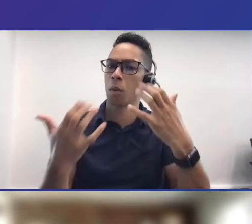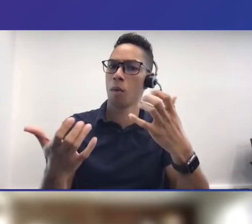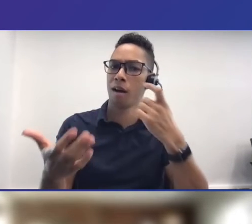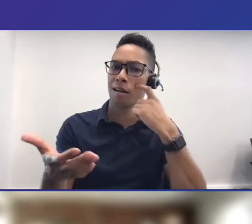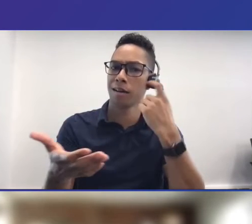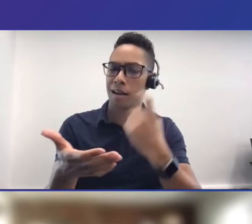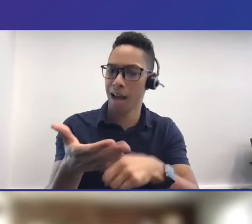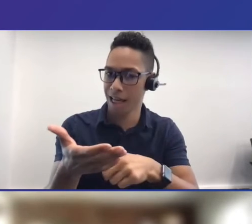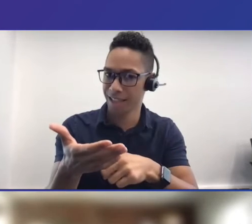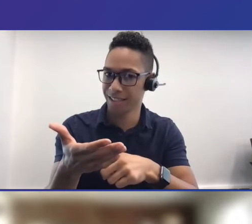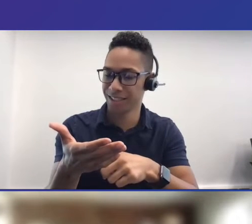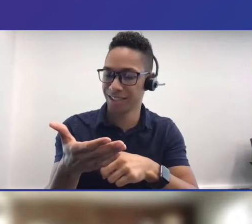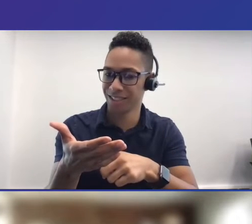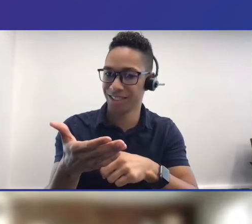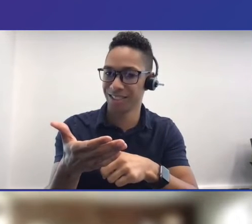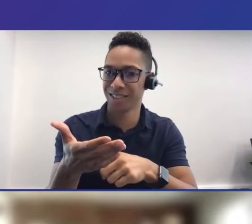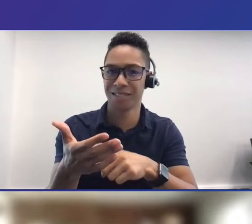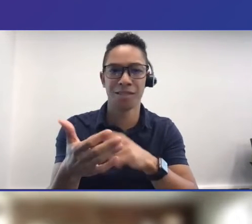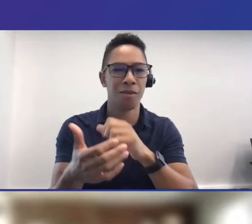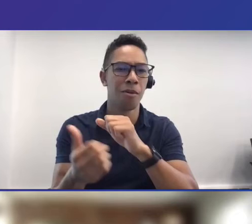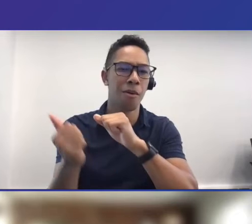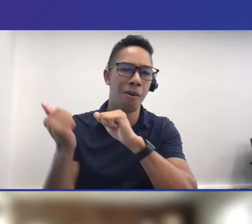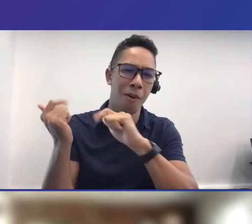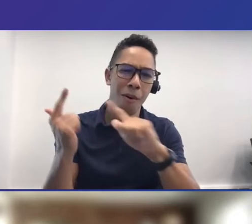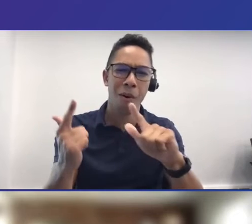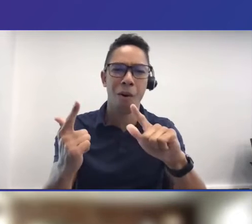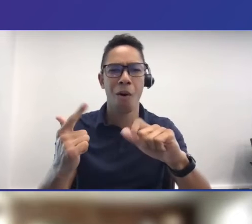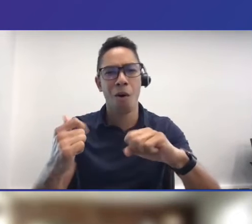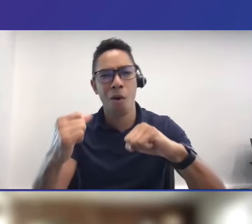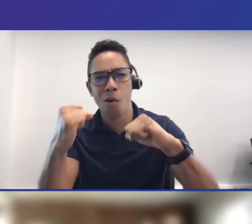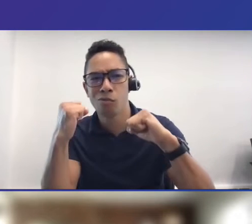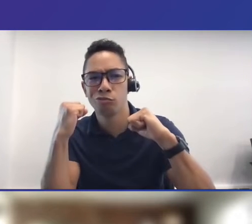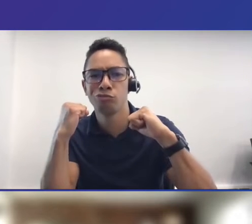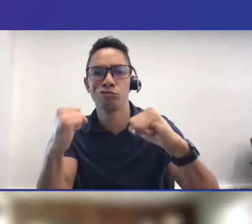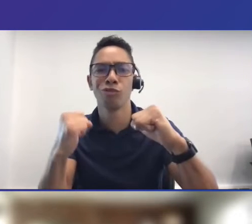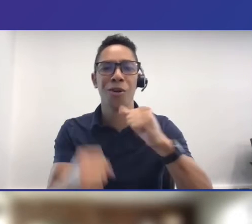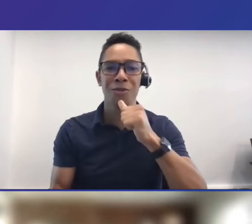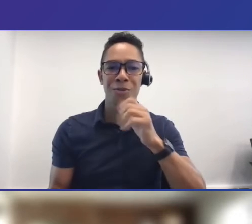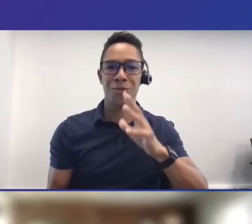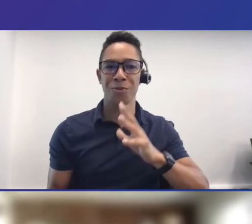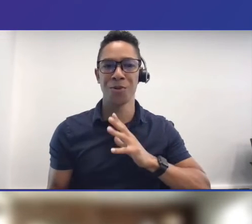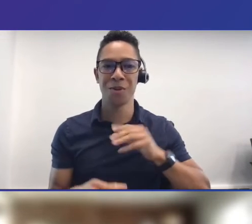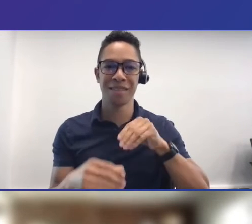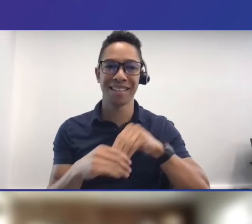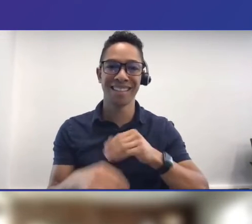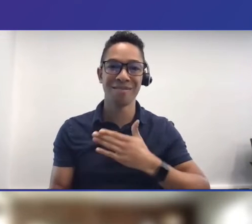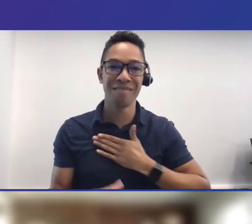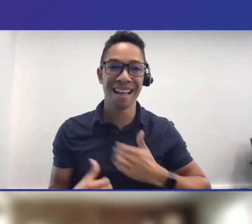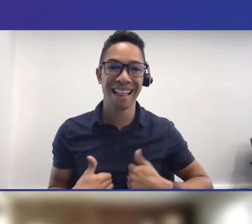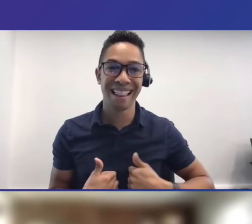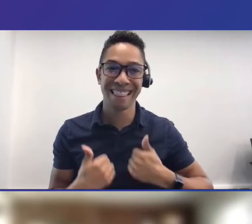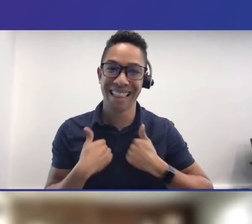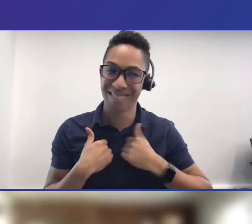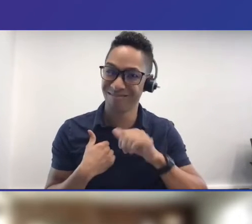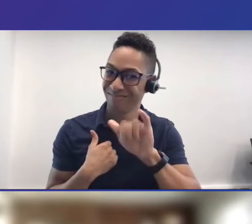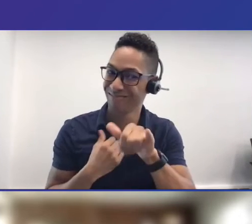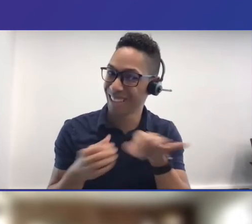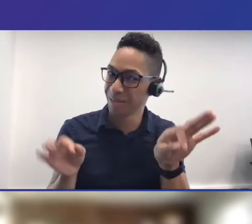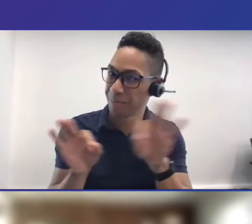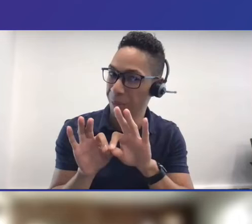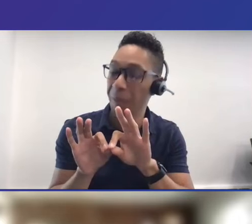acknowledge all the strong women in my life. That's a big deal. We might talk about